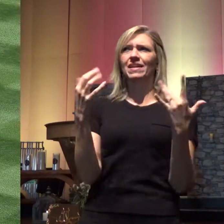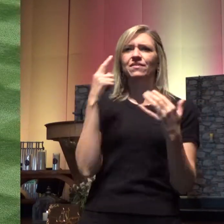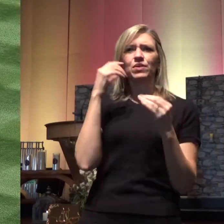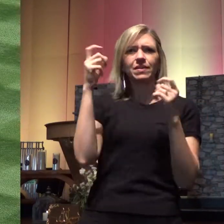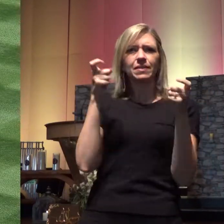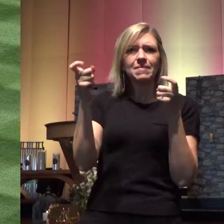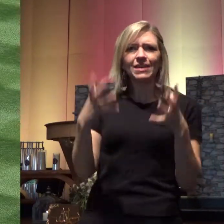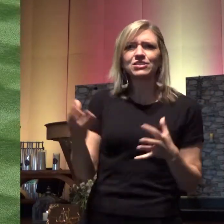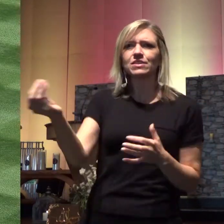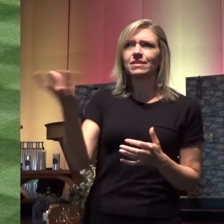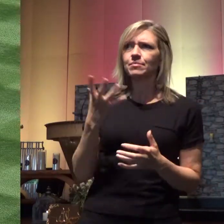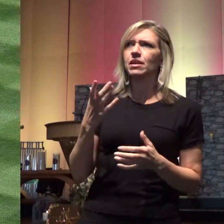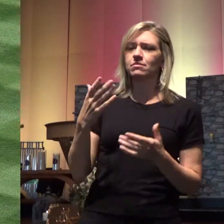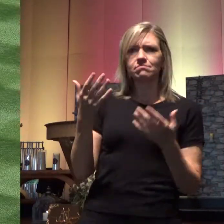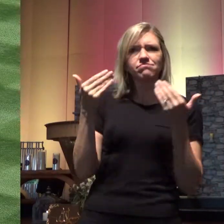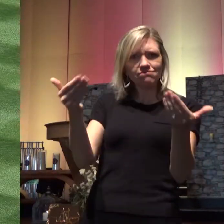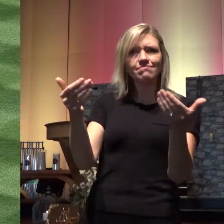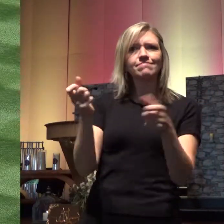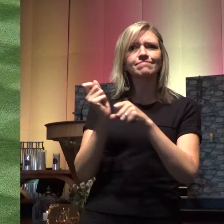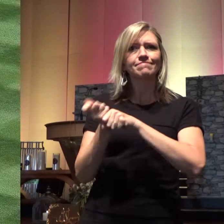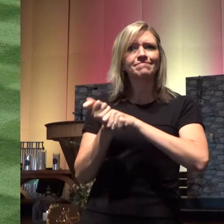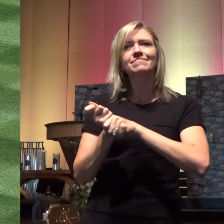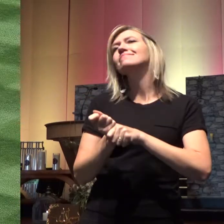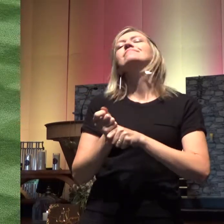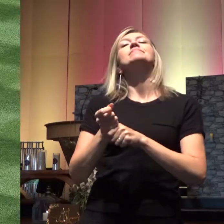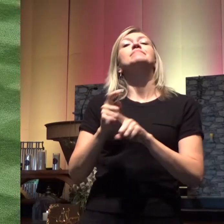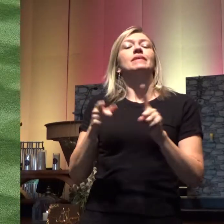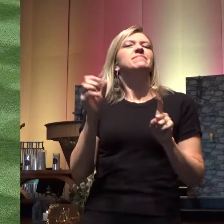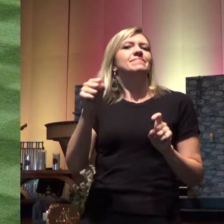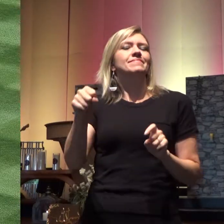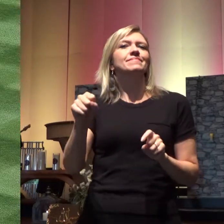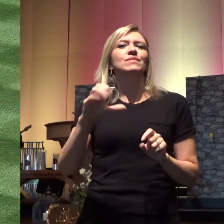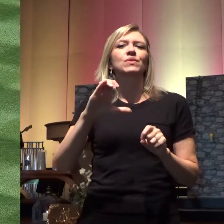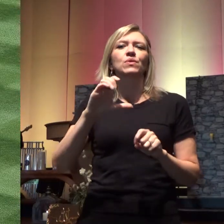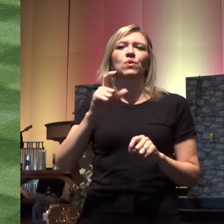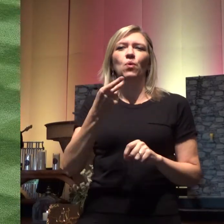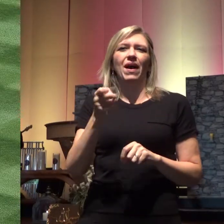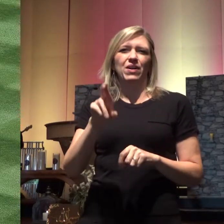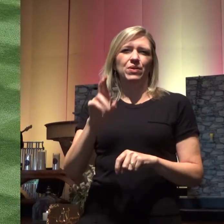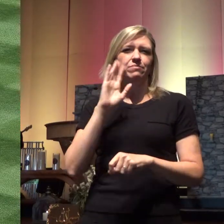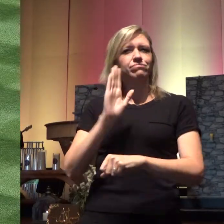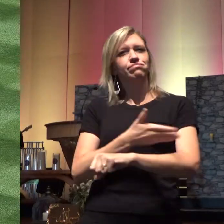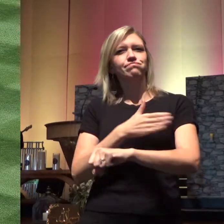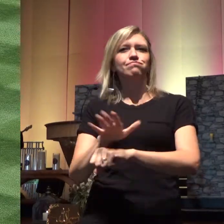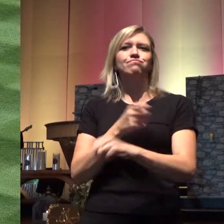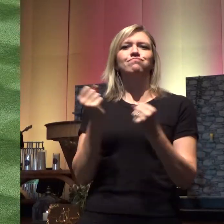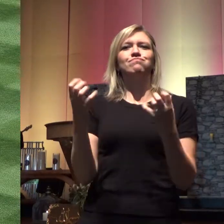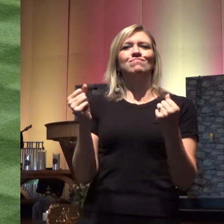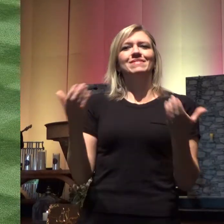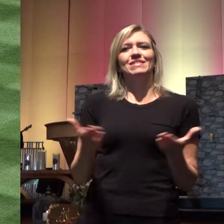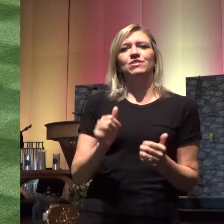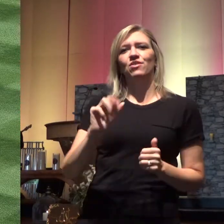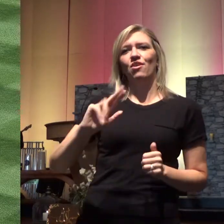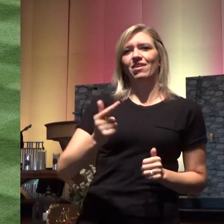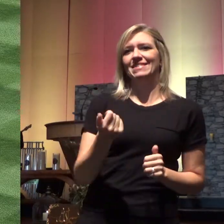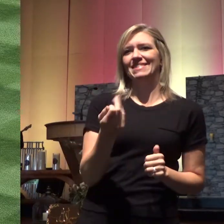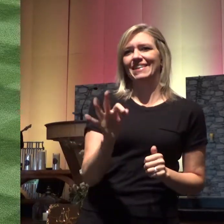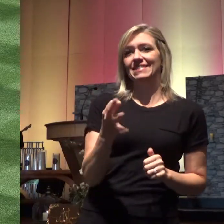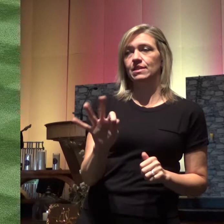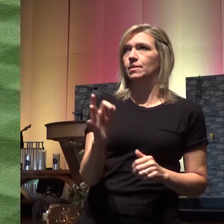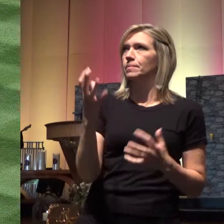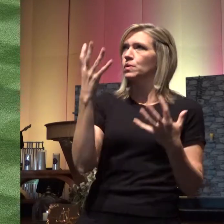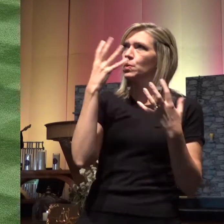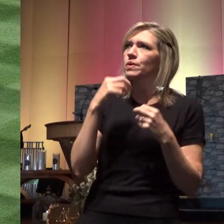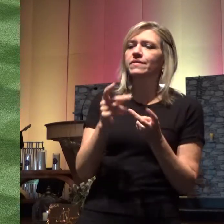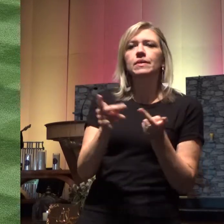come out and give me the green light. But choir will be singing out here August 19th. Hope you'll join us. Always fun. Best place